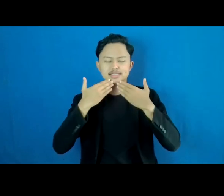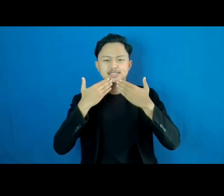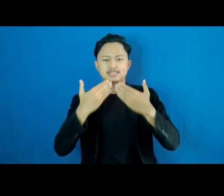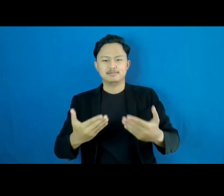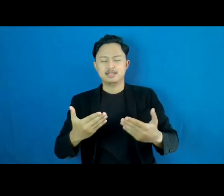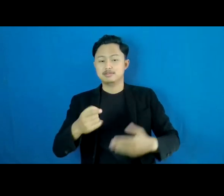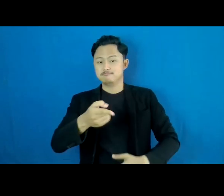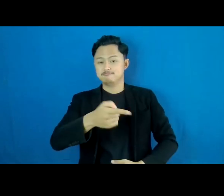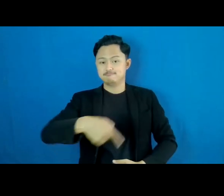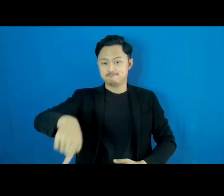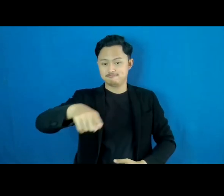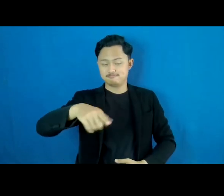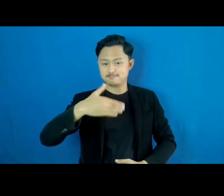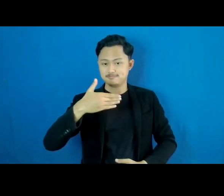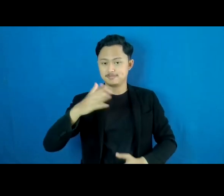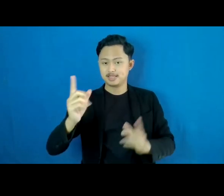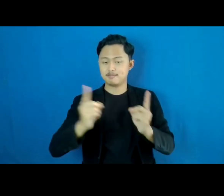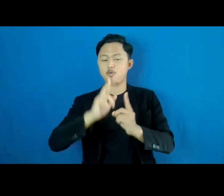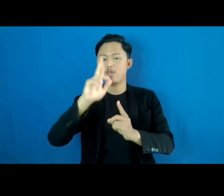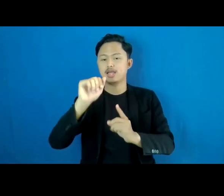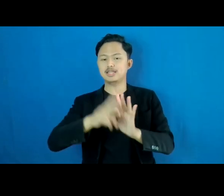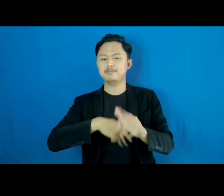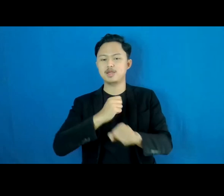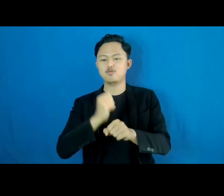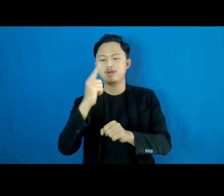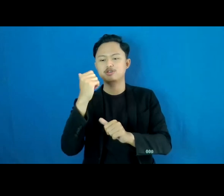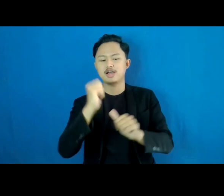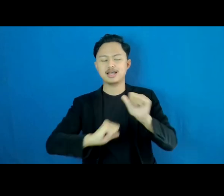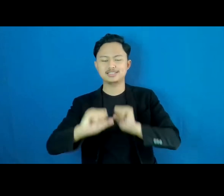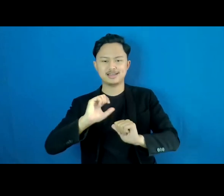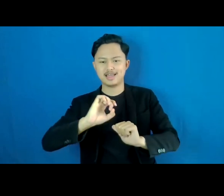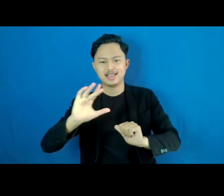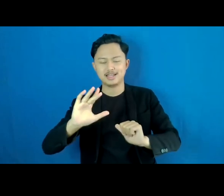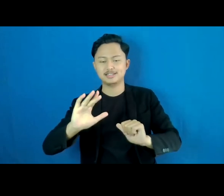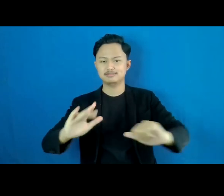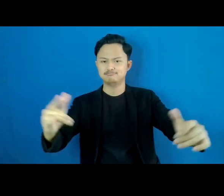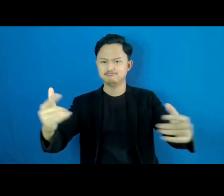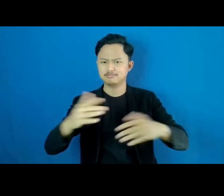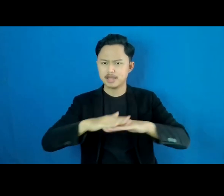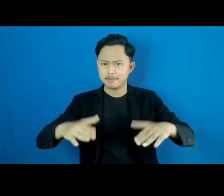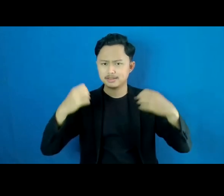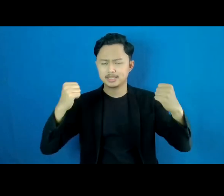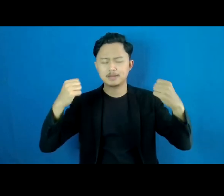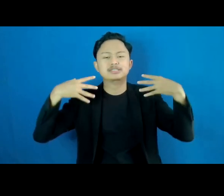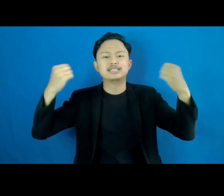in welcoming you again next week in our next workshop session. So please do stay safe, stay healthy,